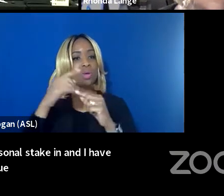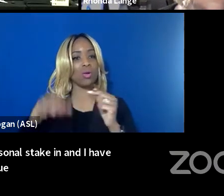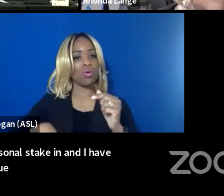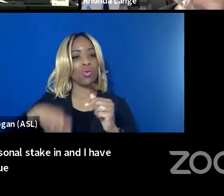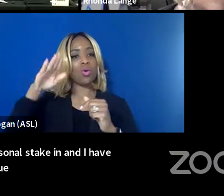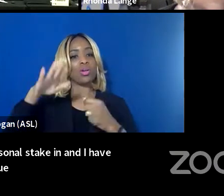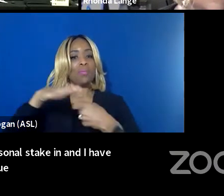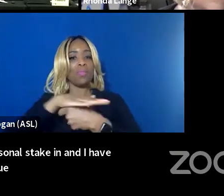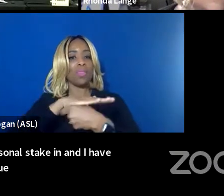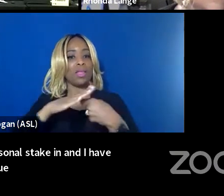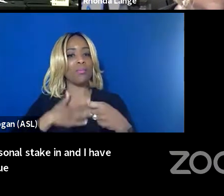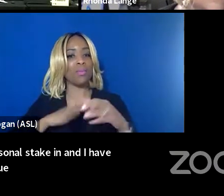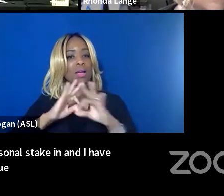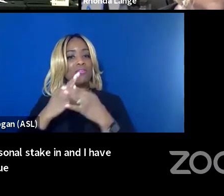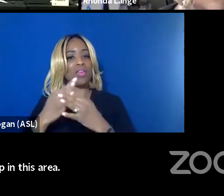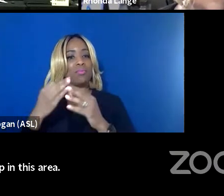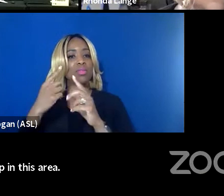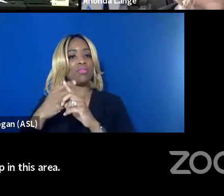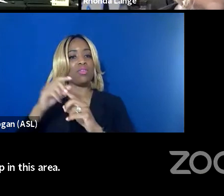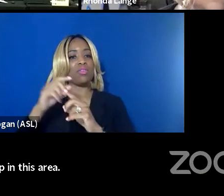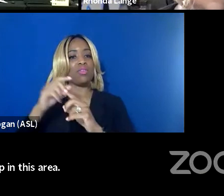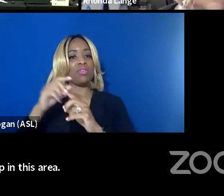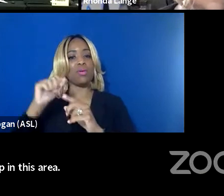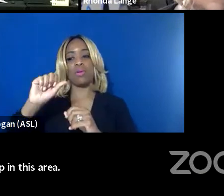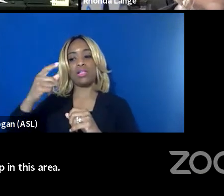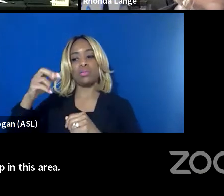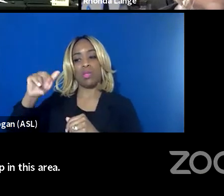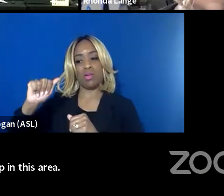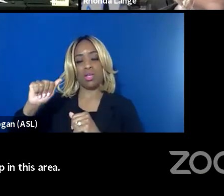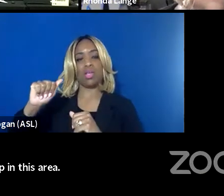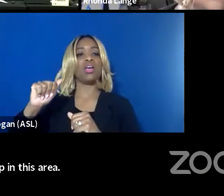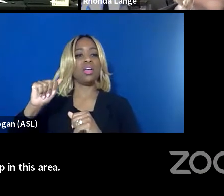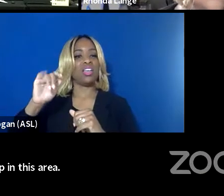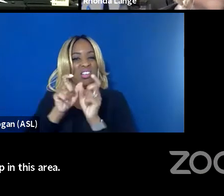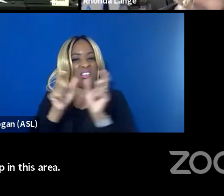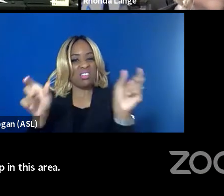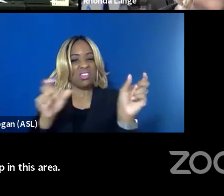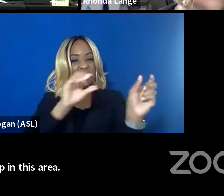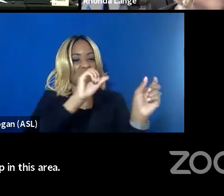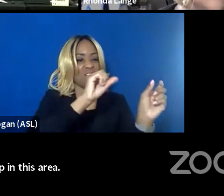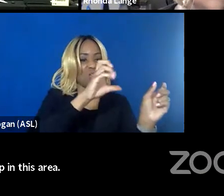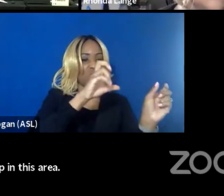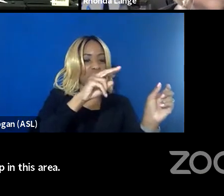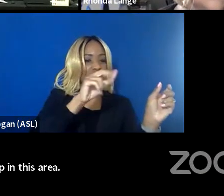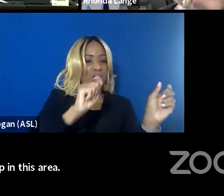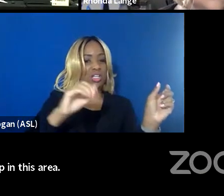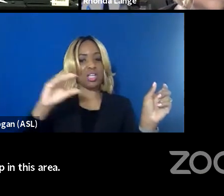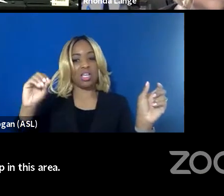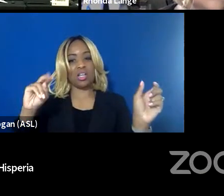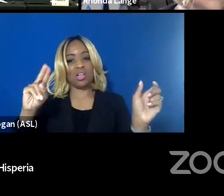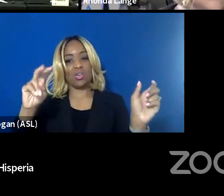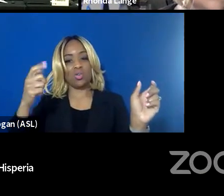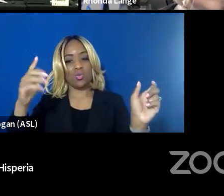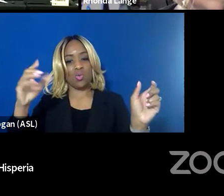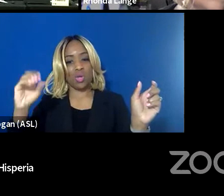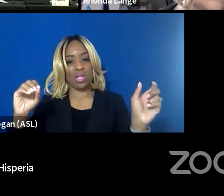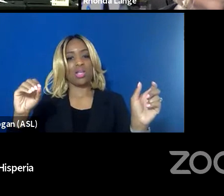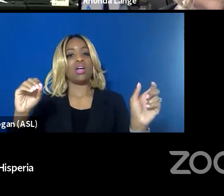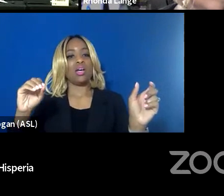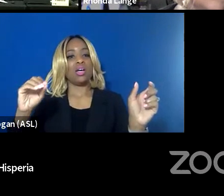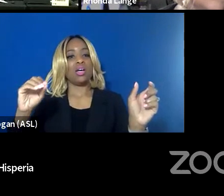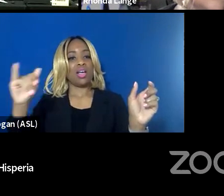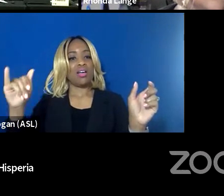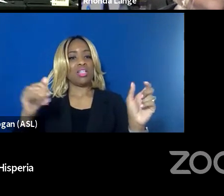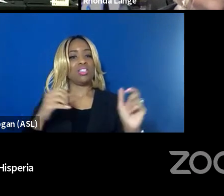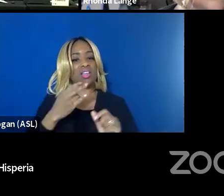this area. My family is from Hesperia primarily, which by the way is split between Oceana and Nuega counties. And I live in Holland now, which by the way is split between Ottawa